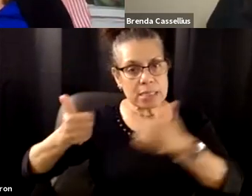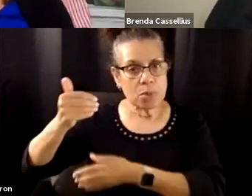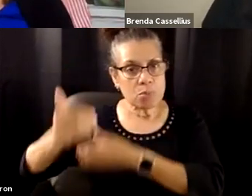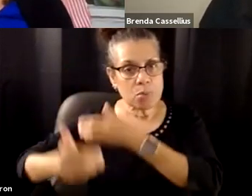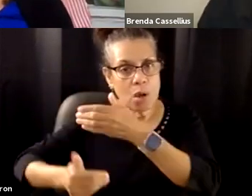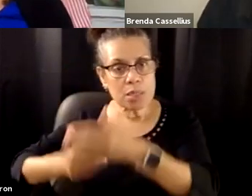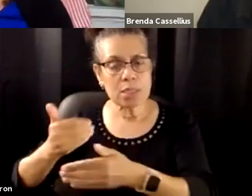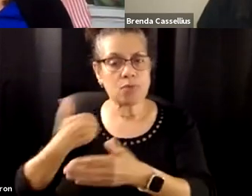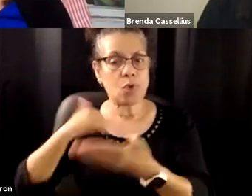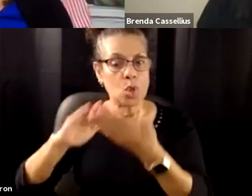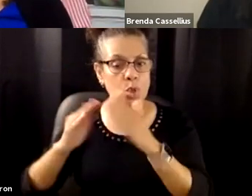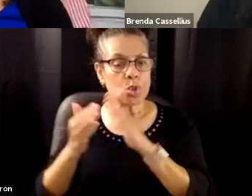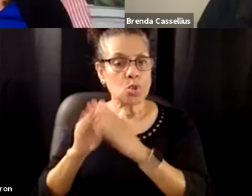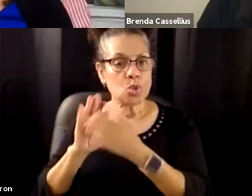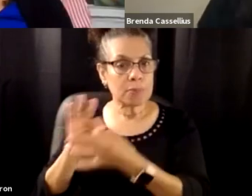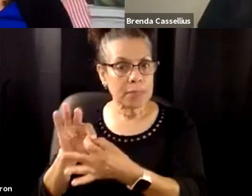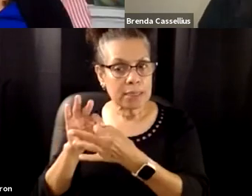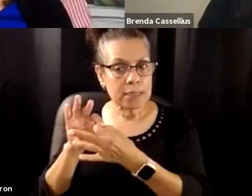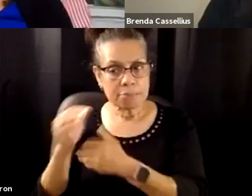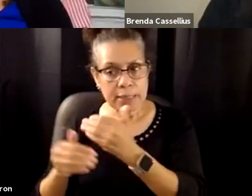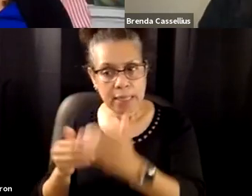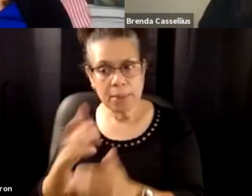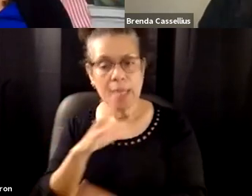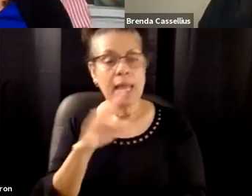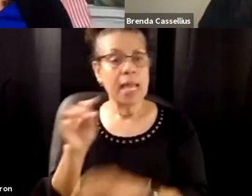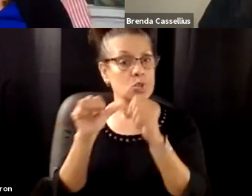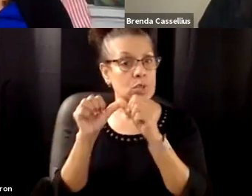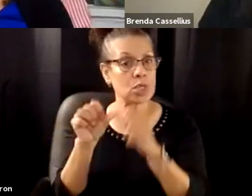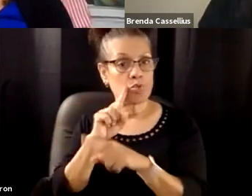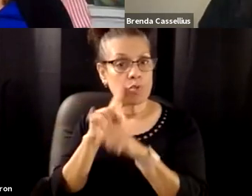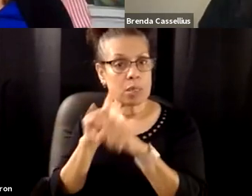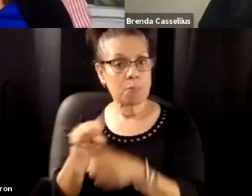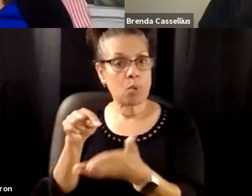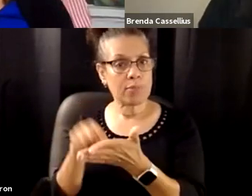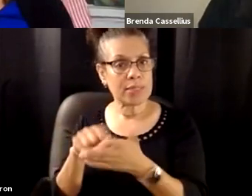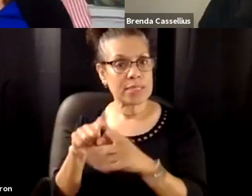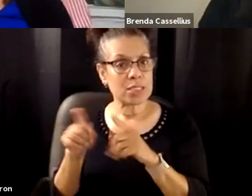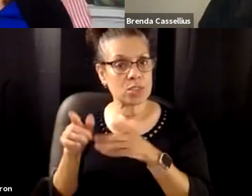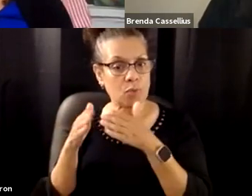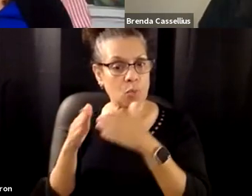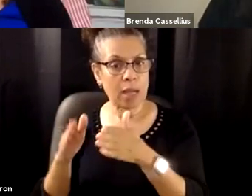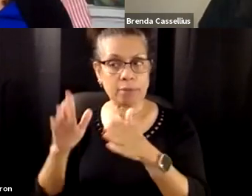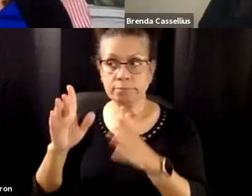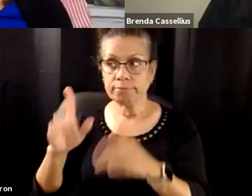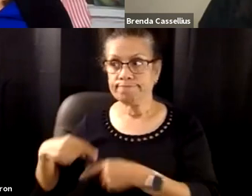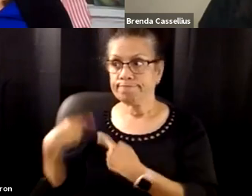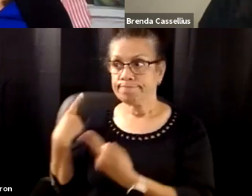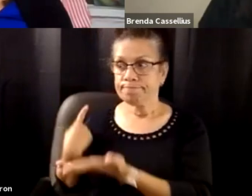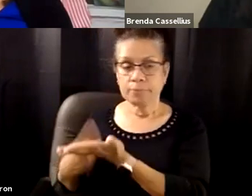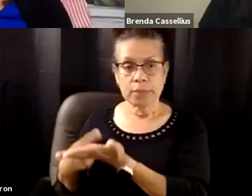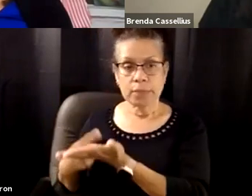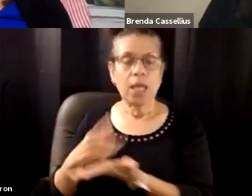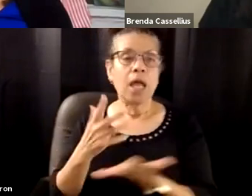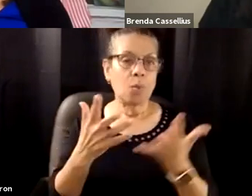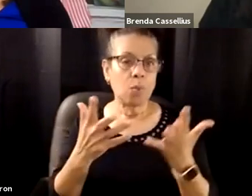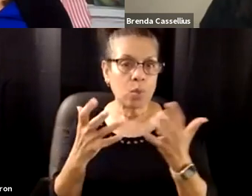engagement process on it and to continue to report on this differently as has already been discussed and look forward to